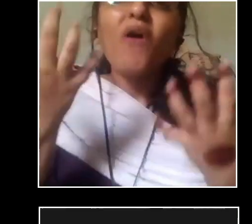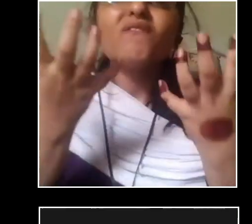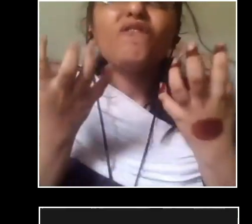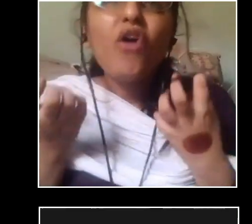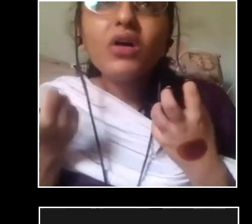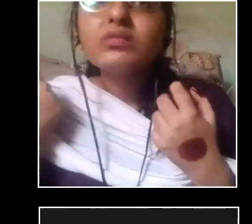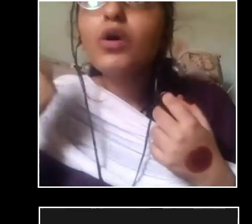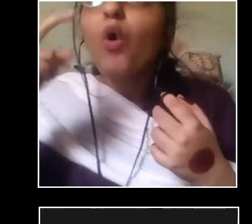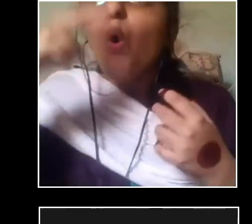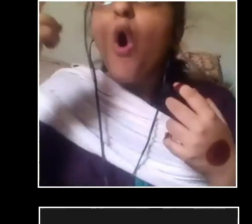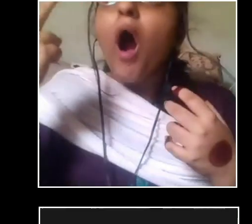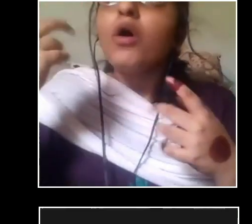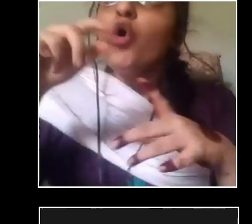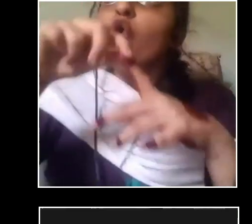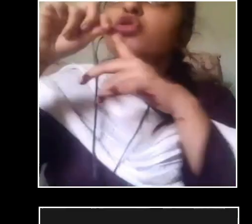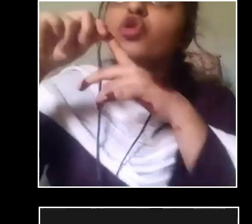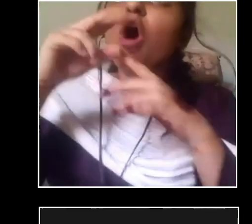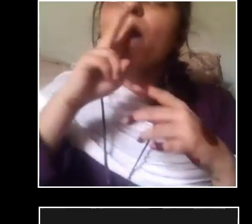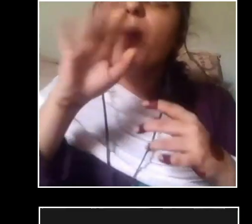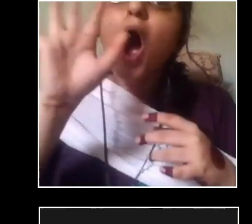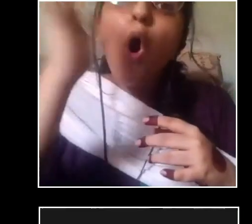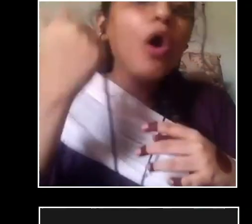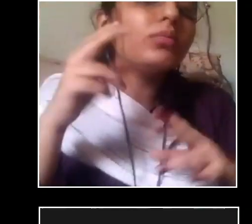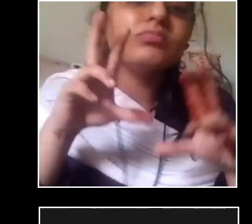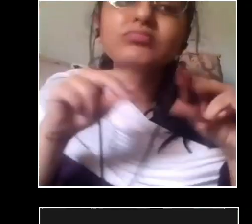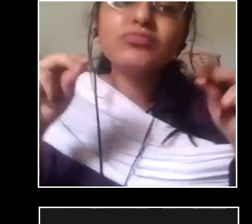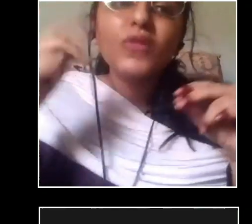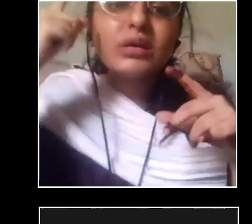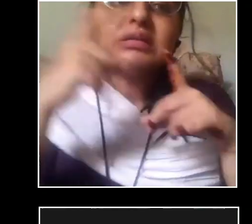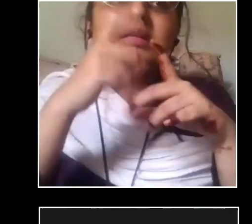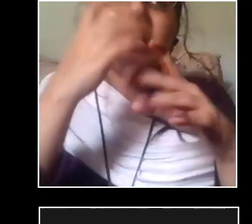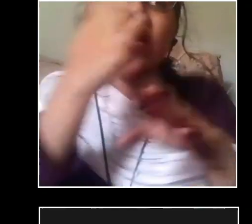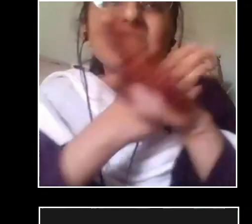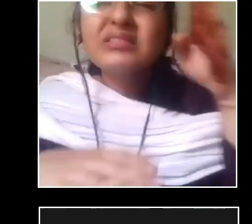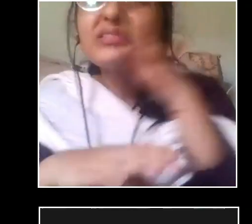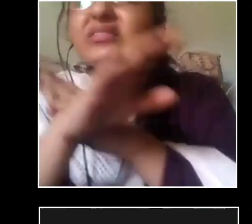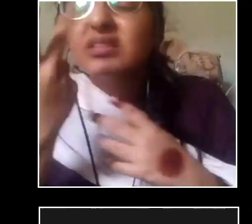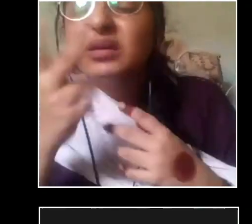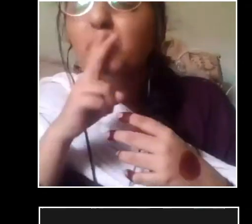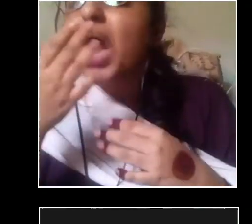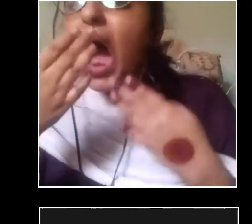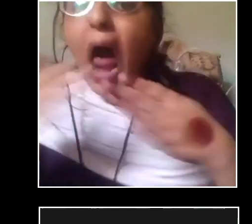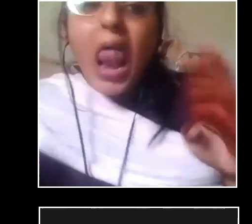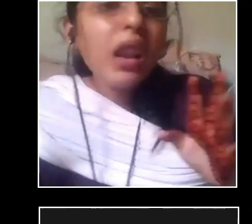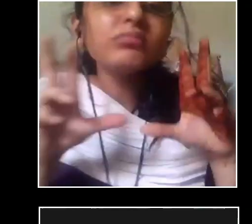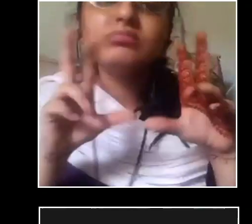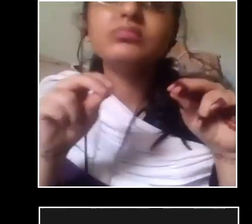not demanding as person with disabilities anything new. We are not demanding anything which is